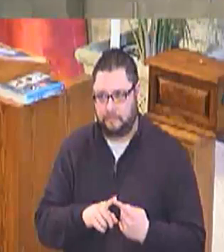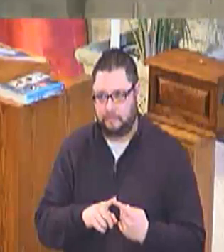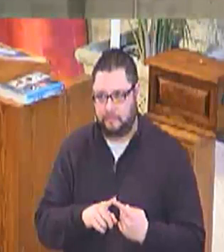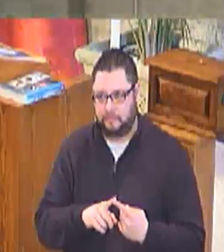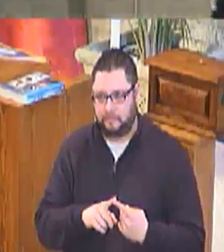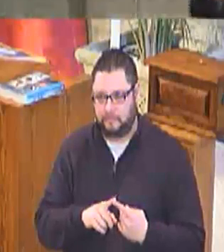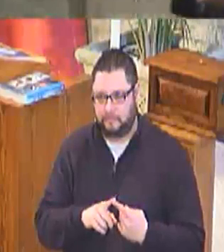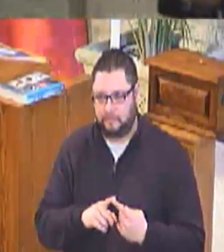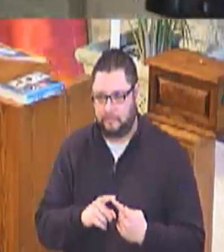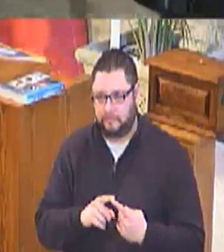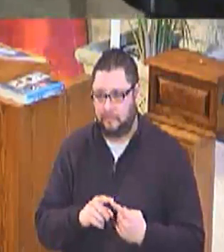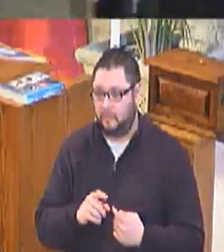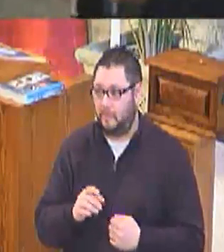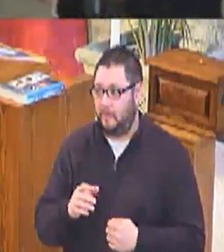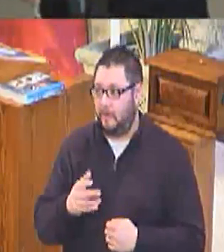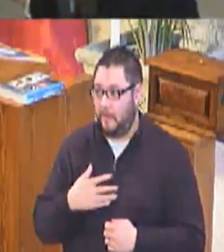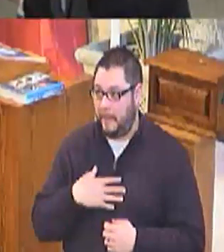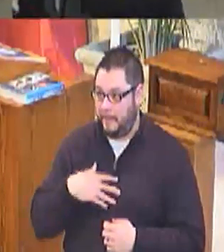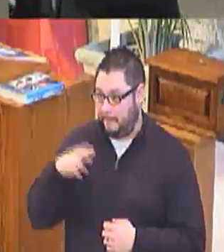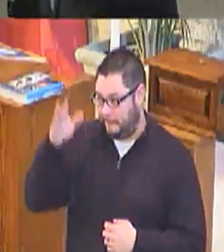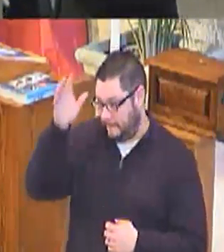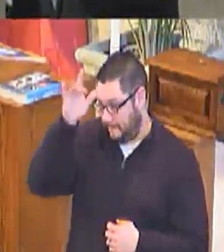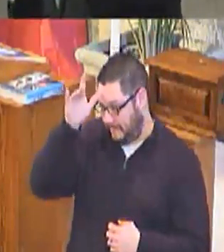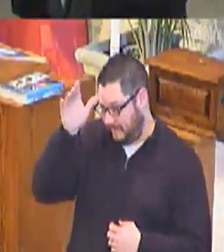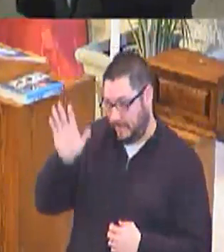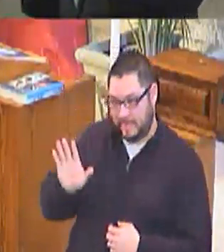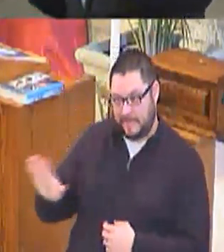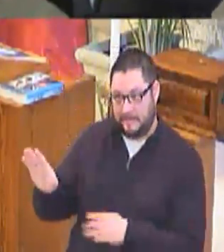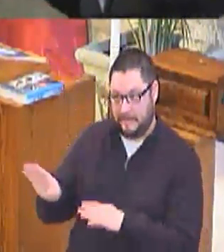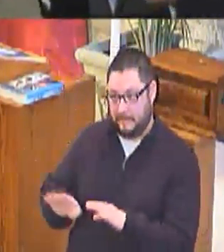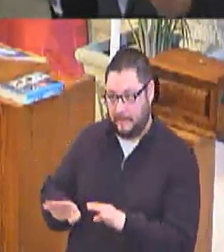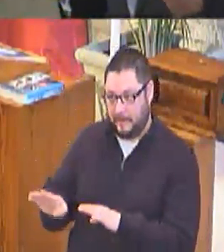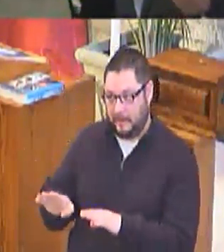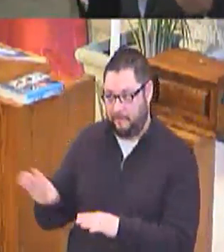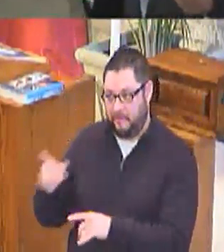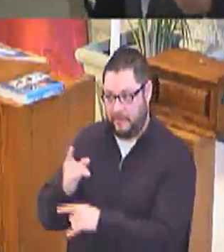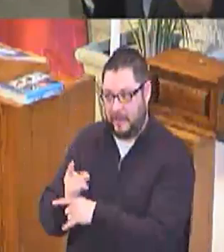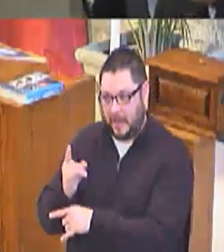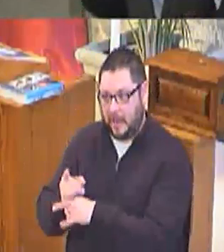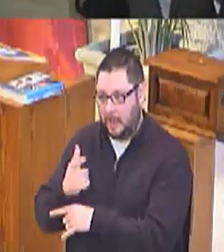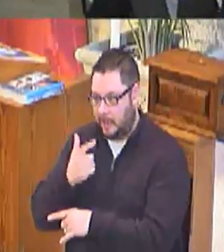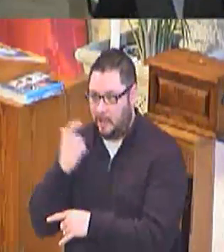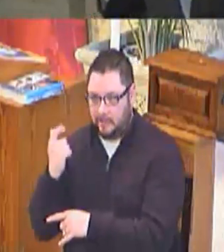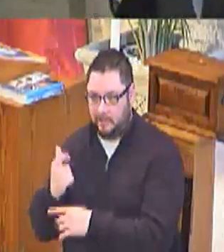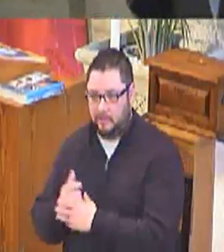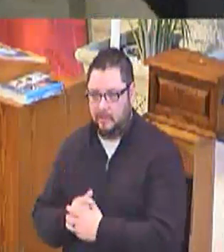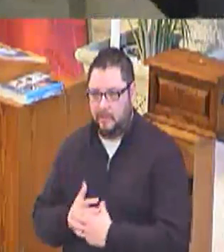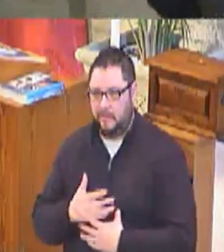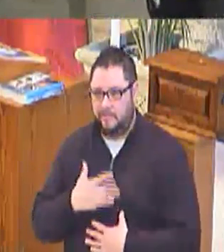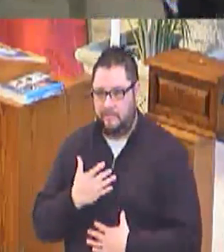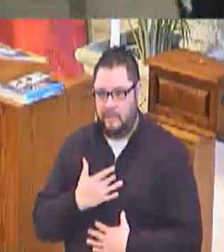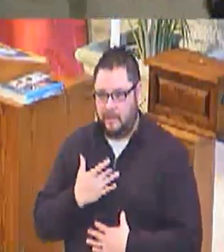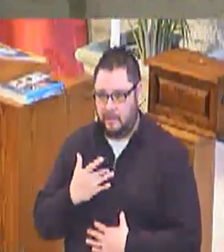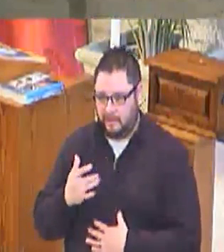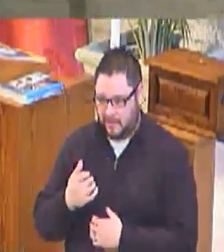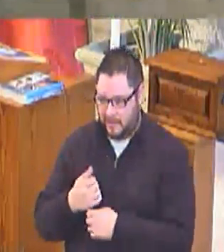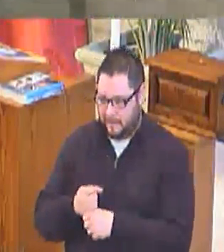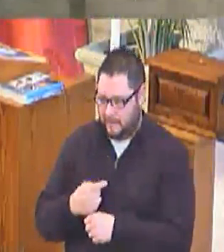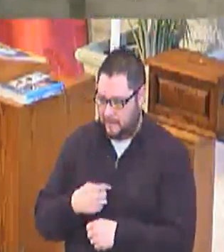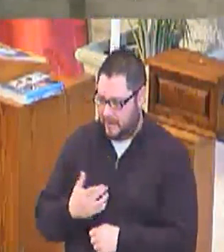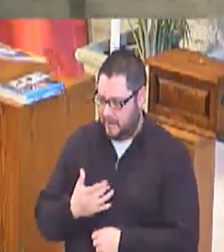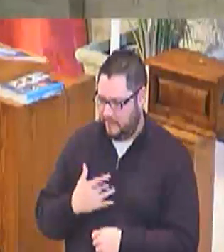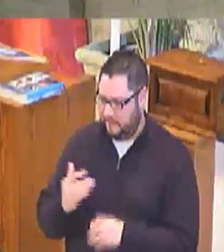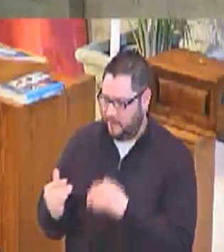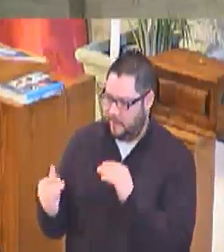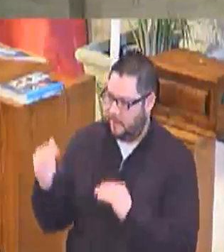the behavior of my father, and often with his alcoholism, I felt that made me feel